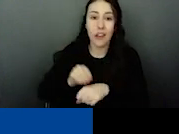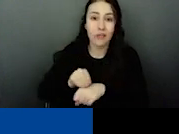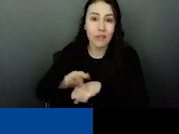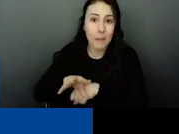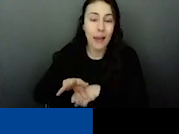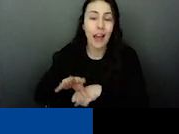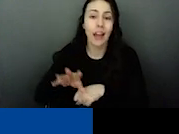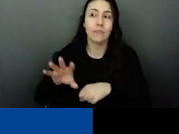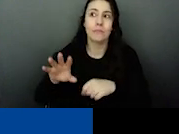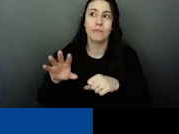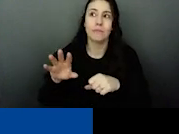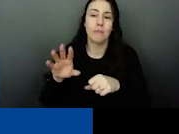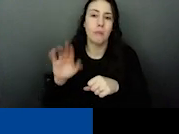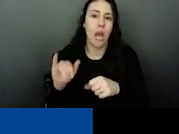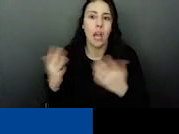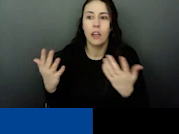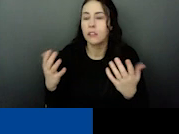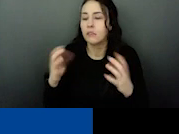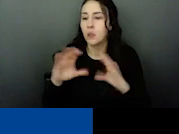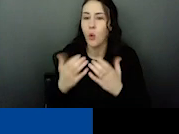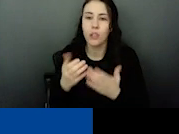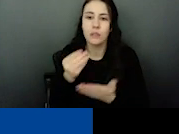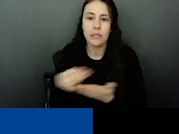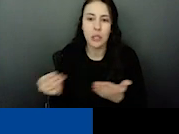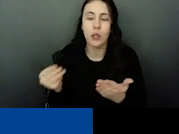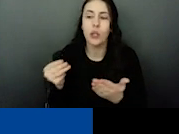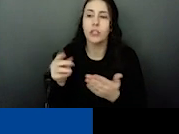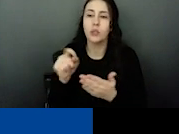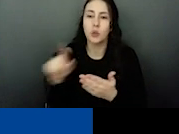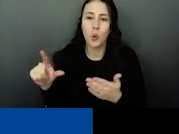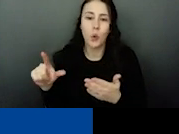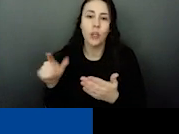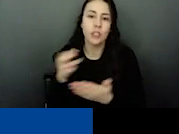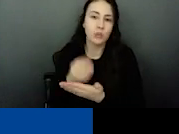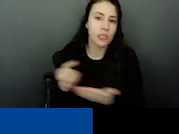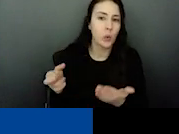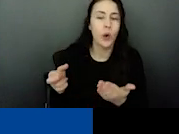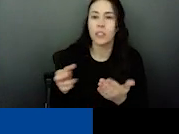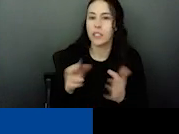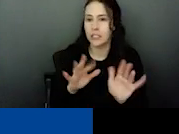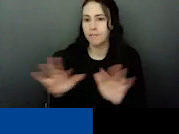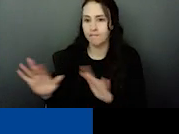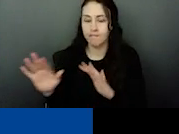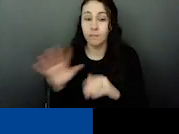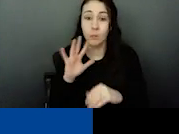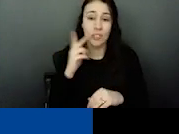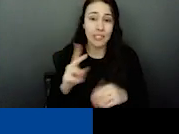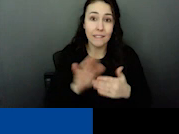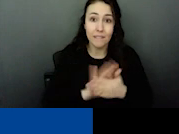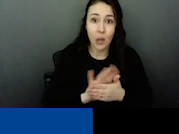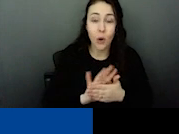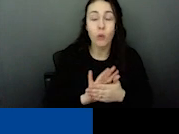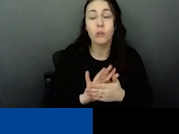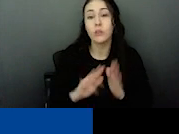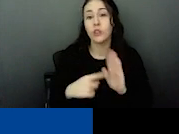impacted in good ways by the open educational resources efforts. And so you'll see various videos that feature